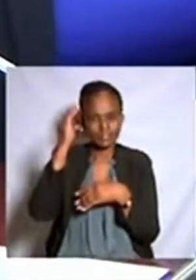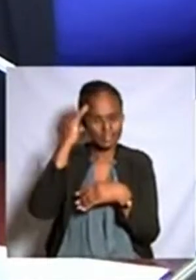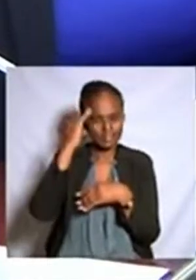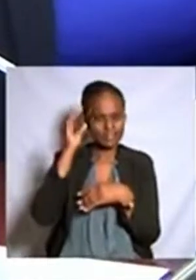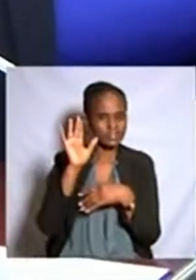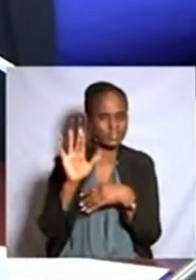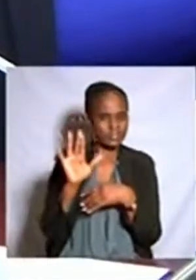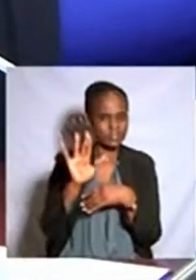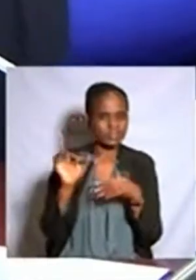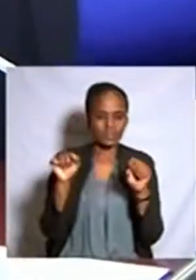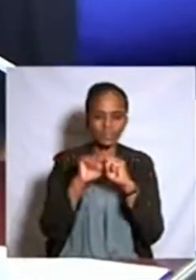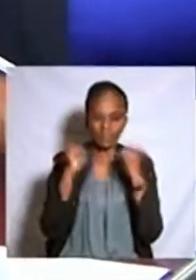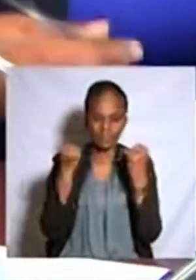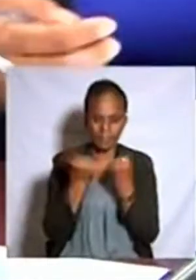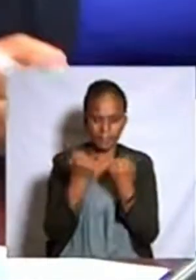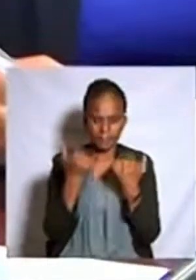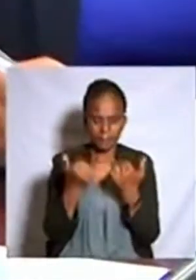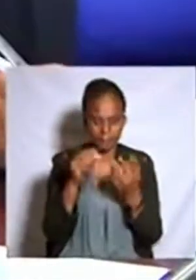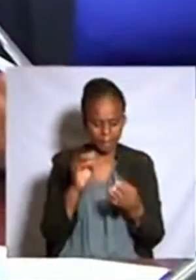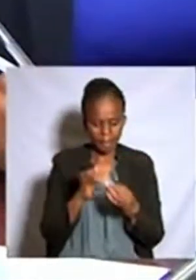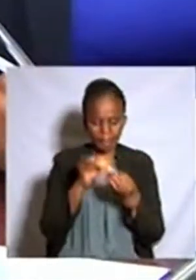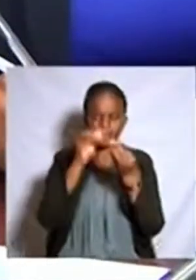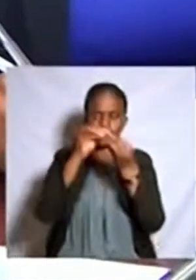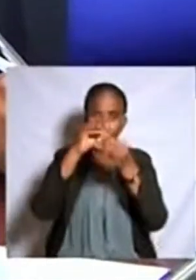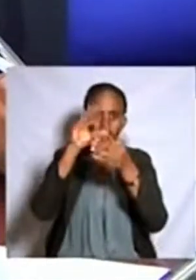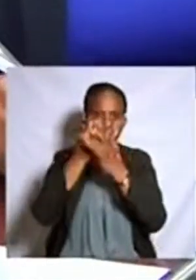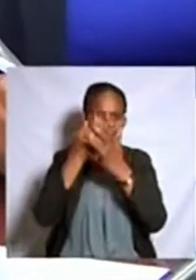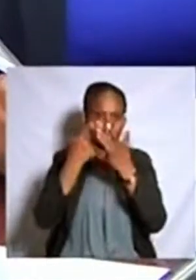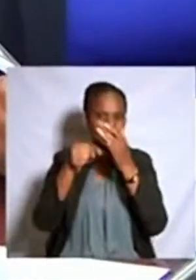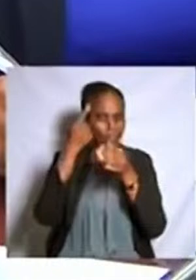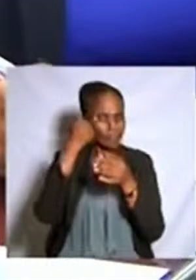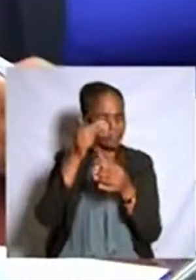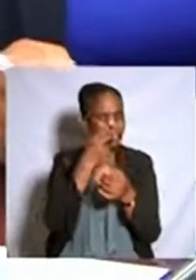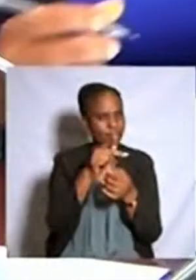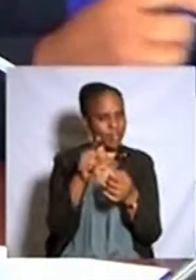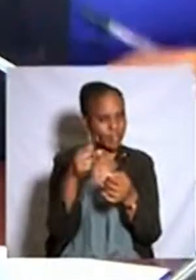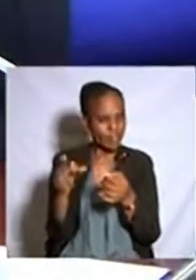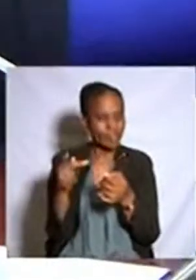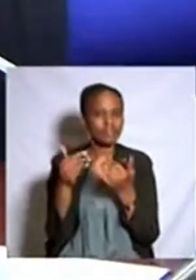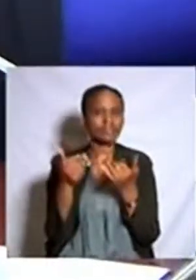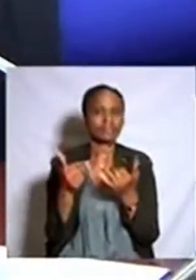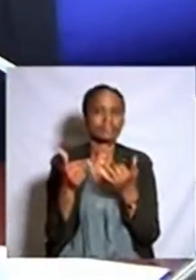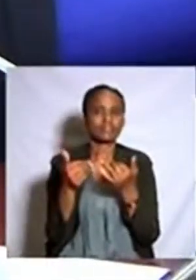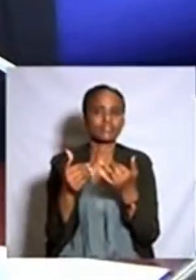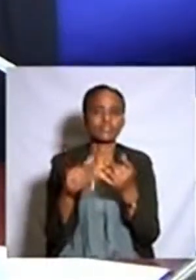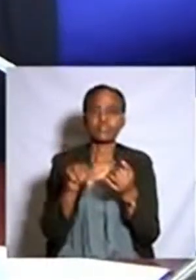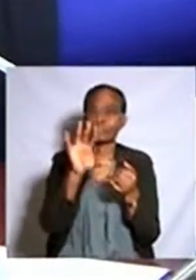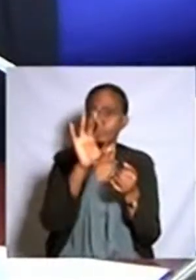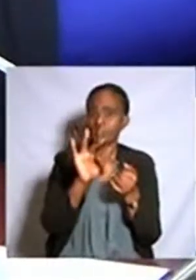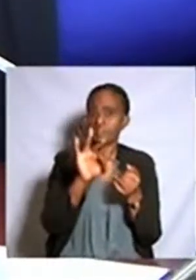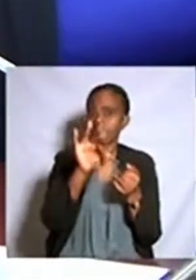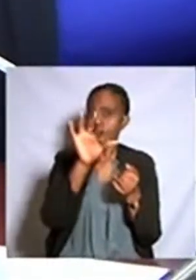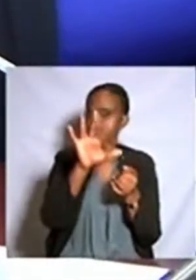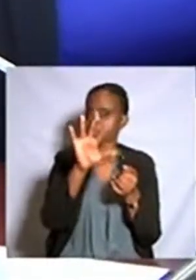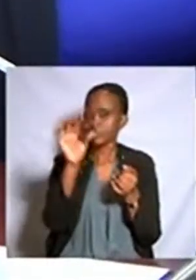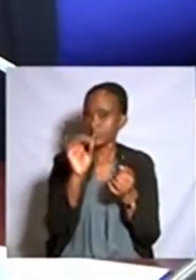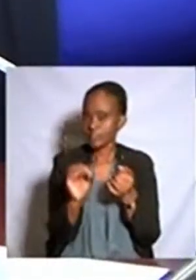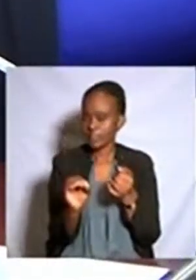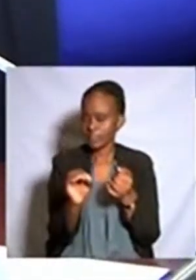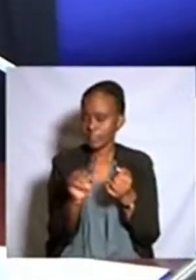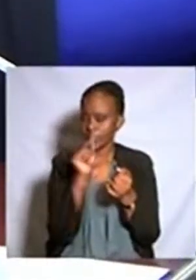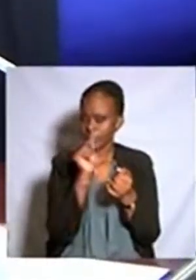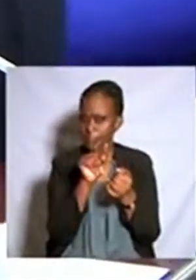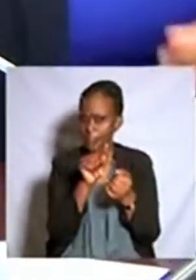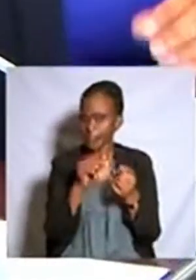that the society total occupancy rate for the properties portfolio is 95%. This